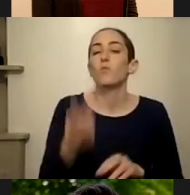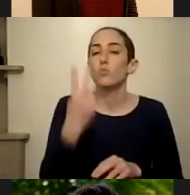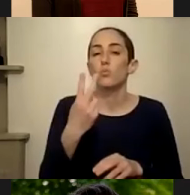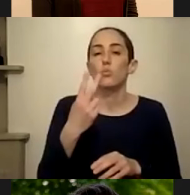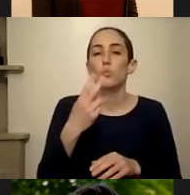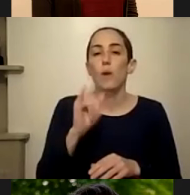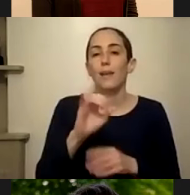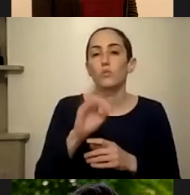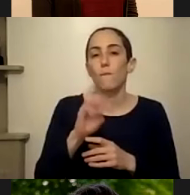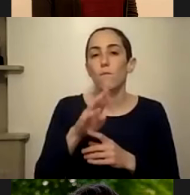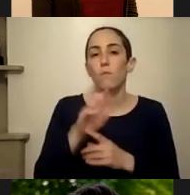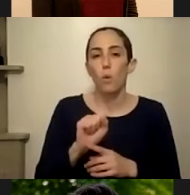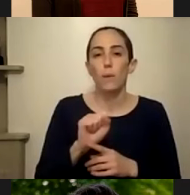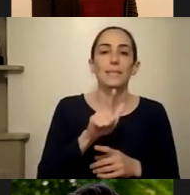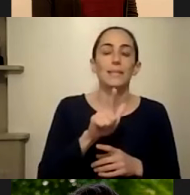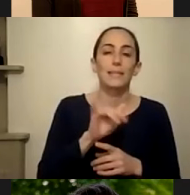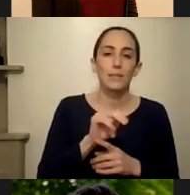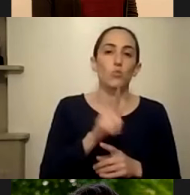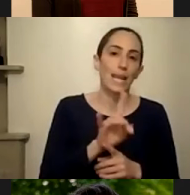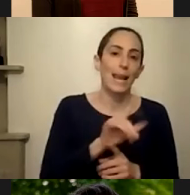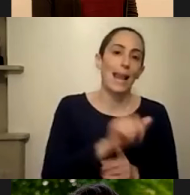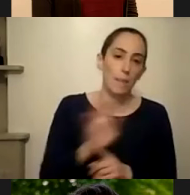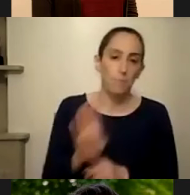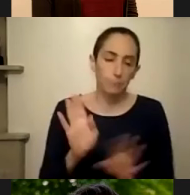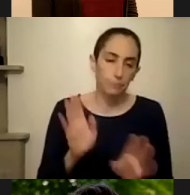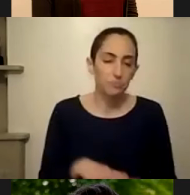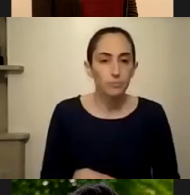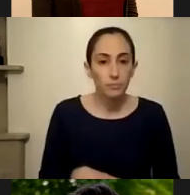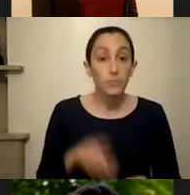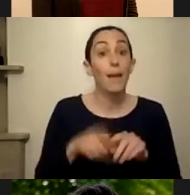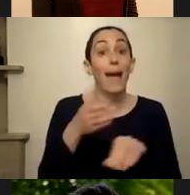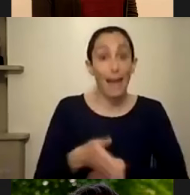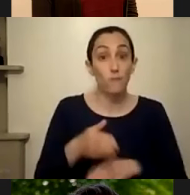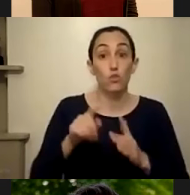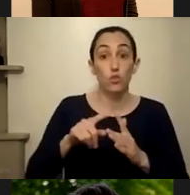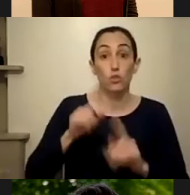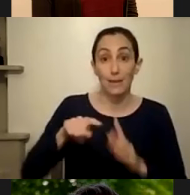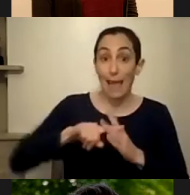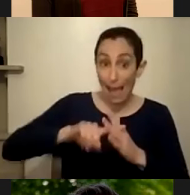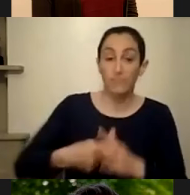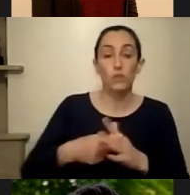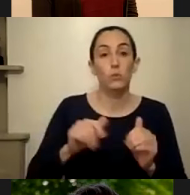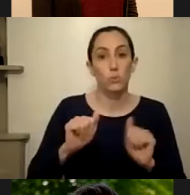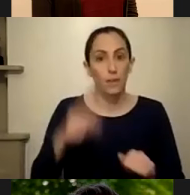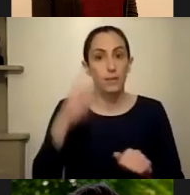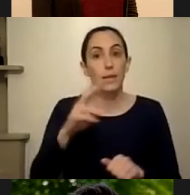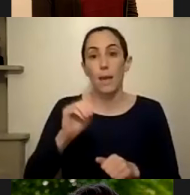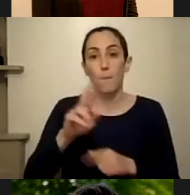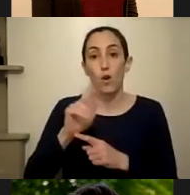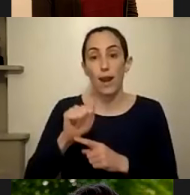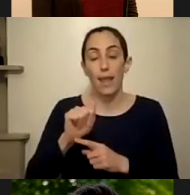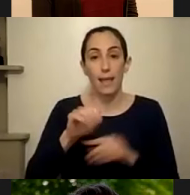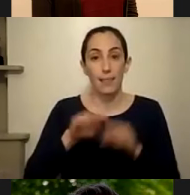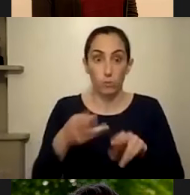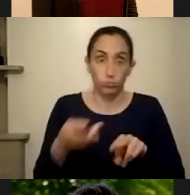B. But after wind activation, you can see the mRNA level on the left is upregulated. And